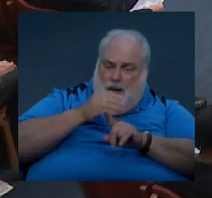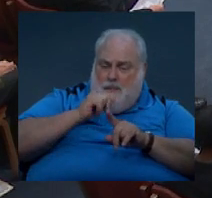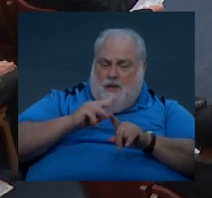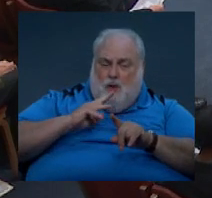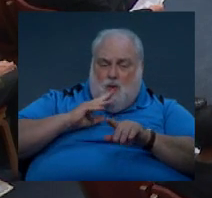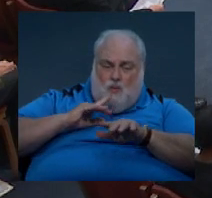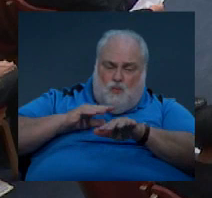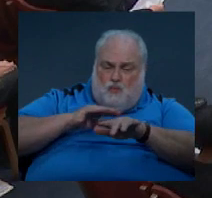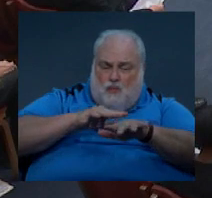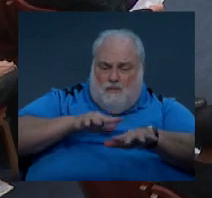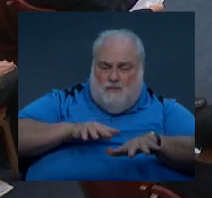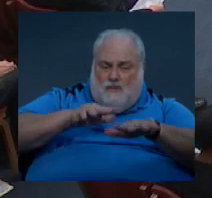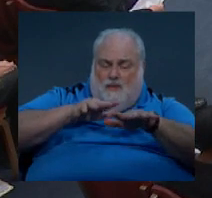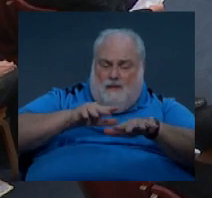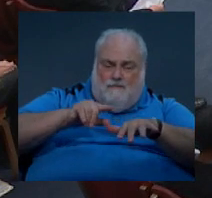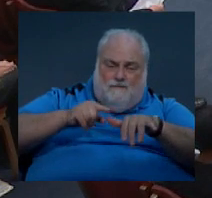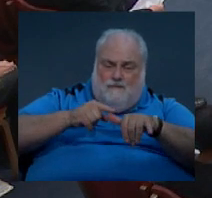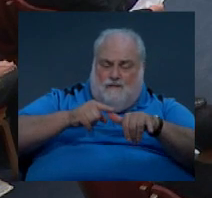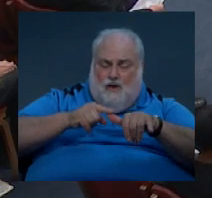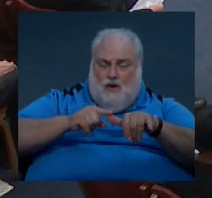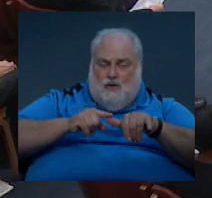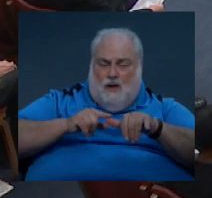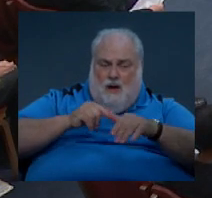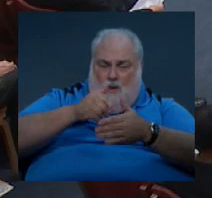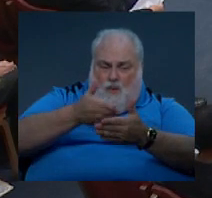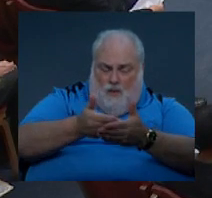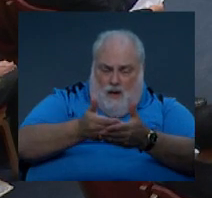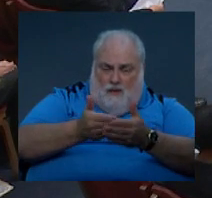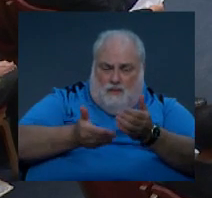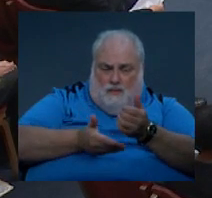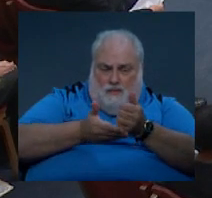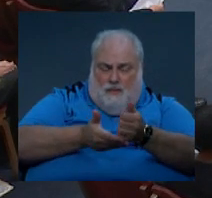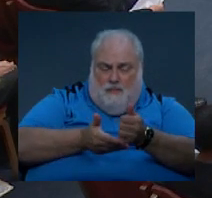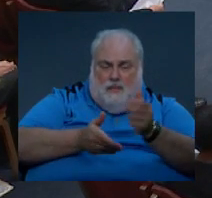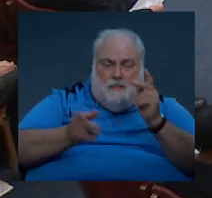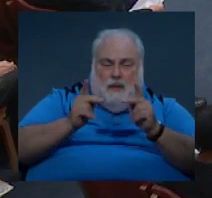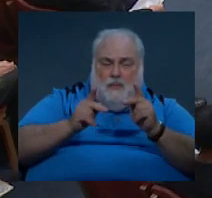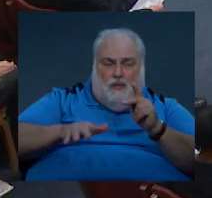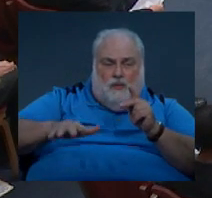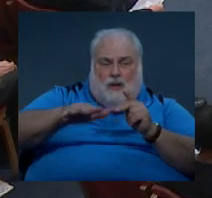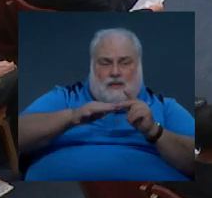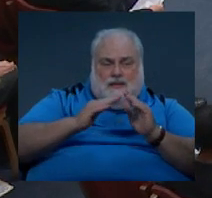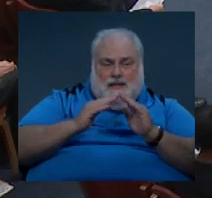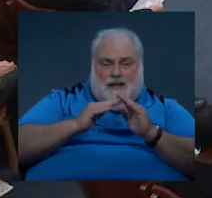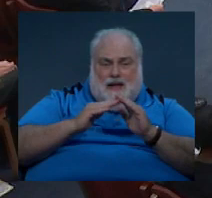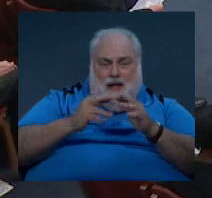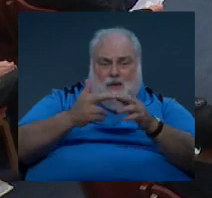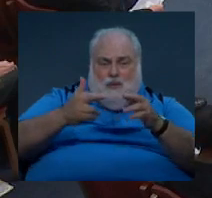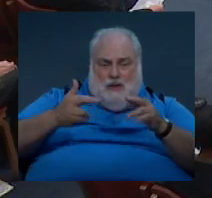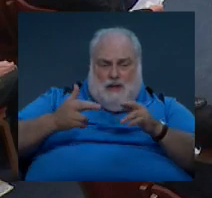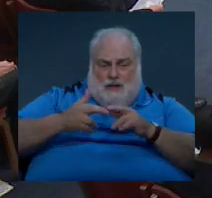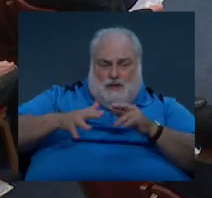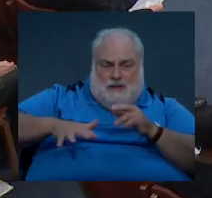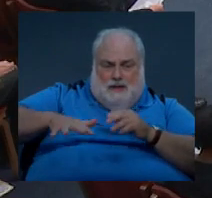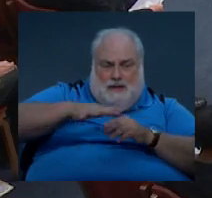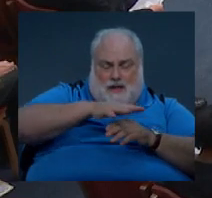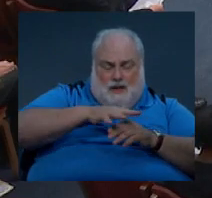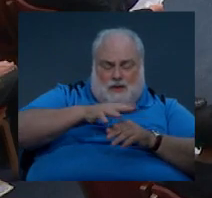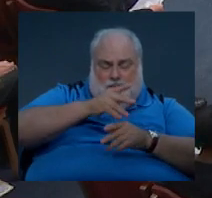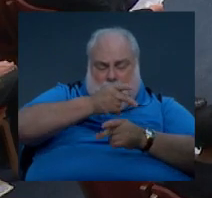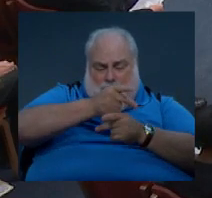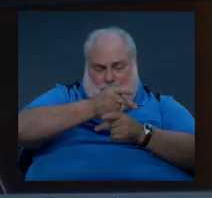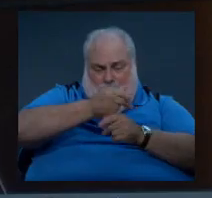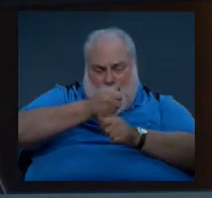first responders, any of the folks helping out there throughout our city and region. Please put them under your